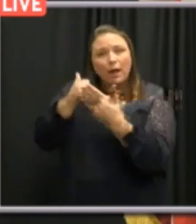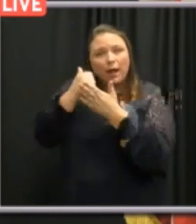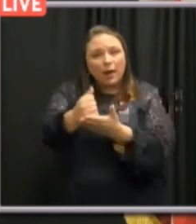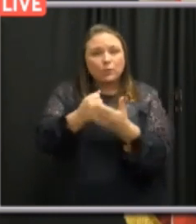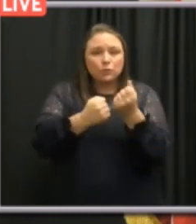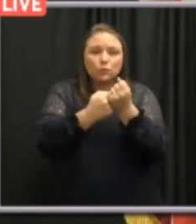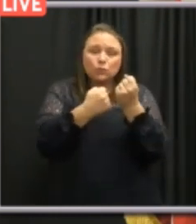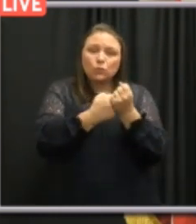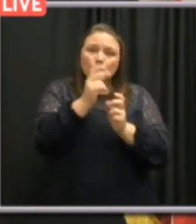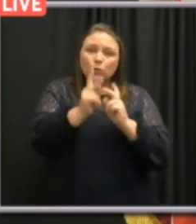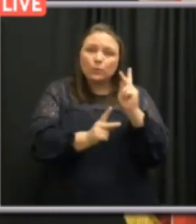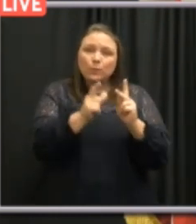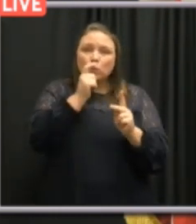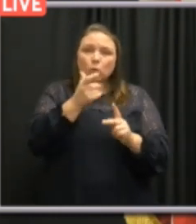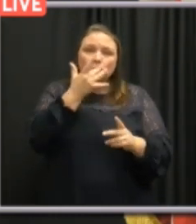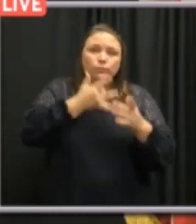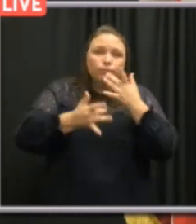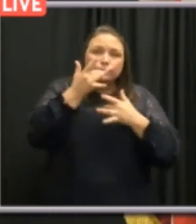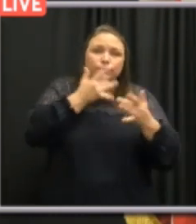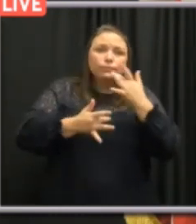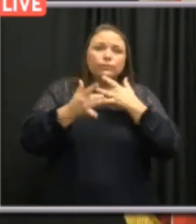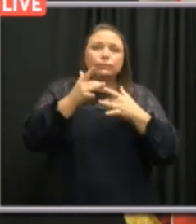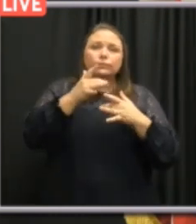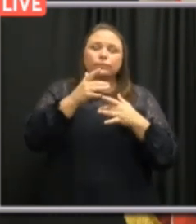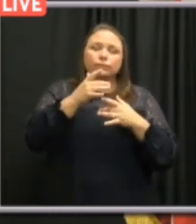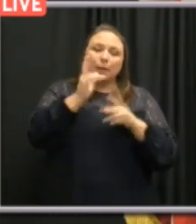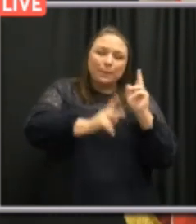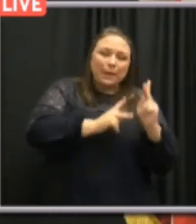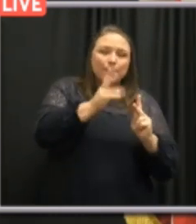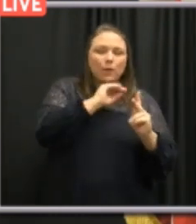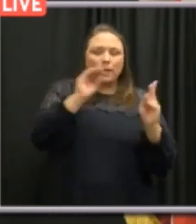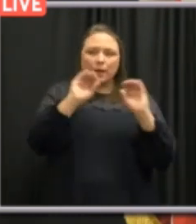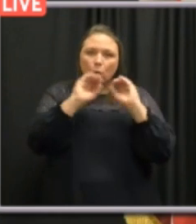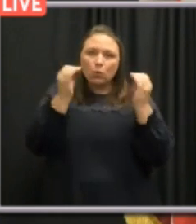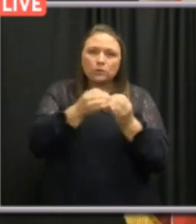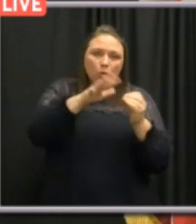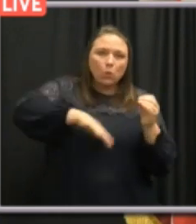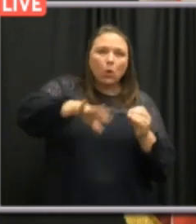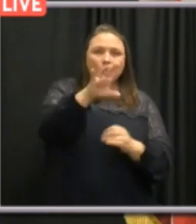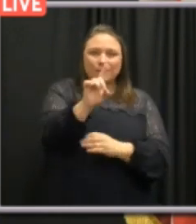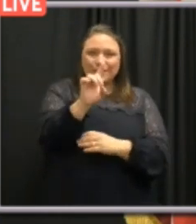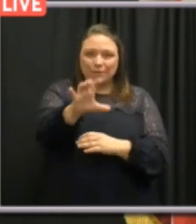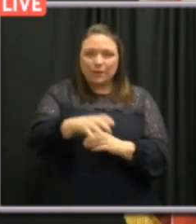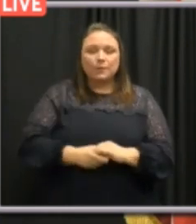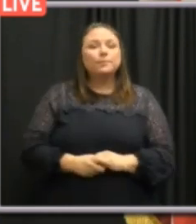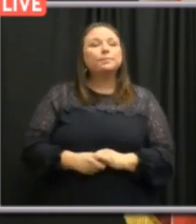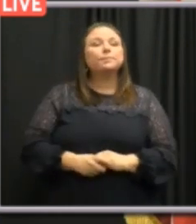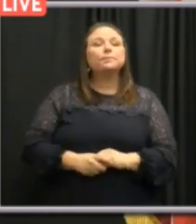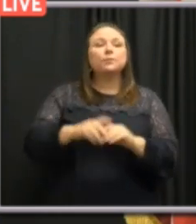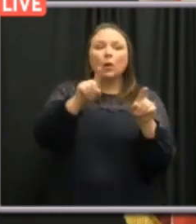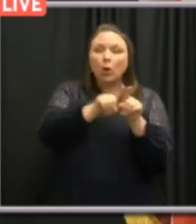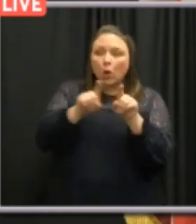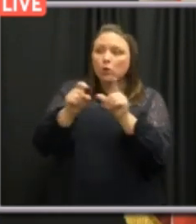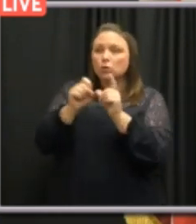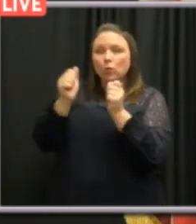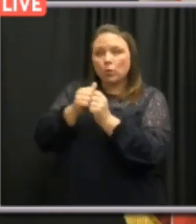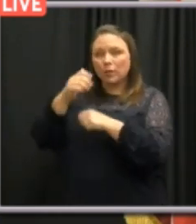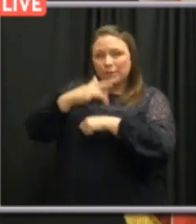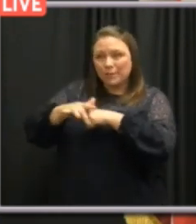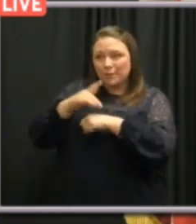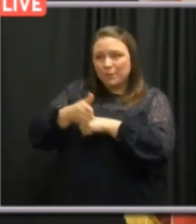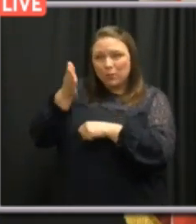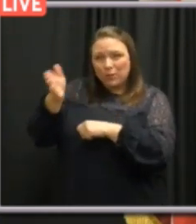fund and its many grantee organizations across Davidson County. In addition to the resources available through